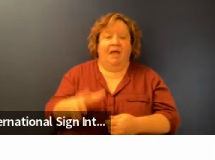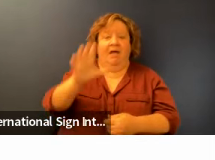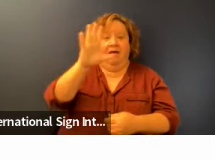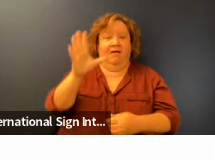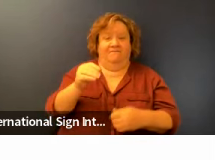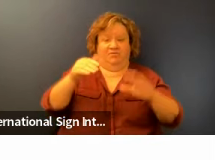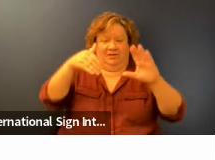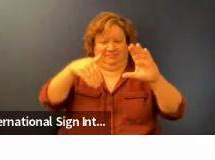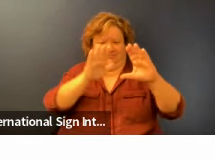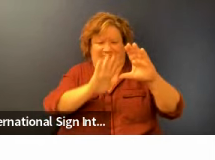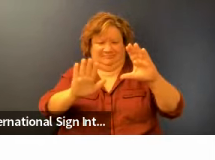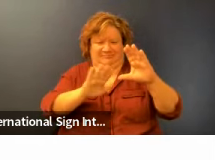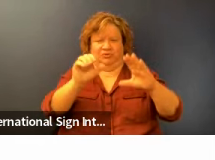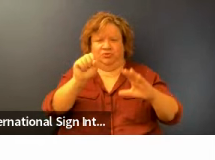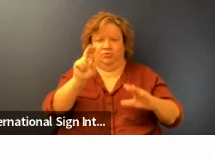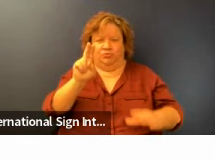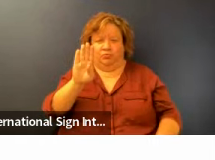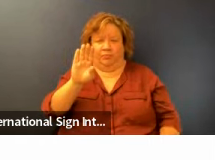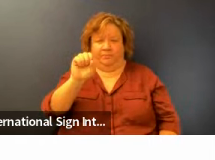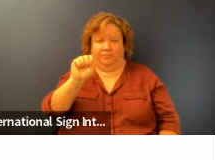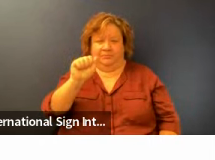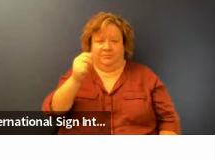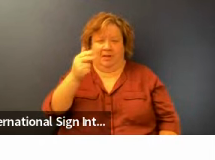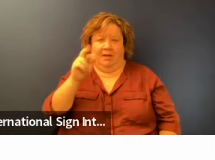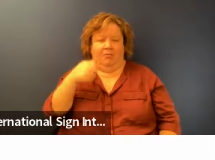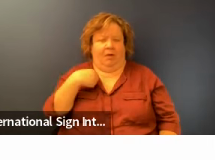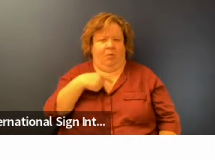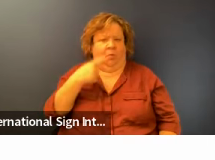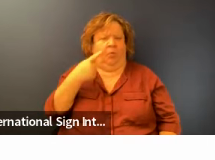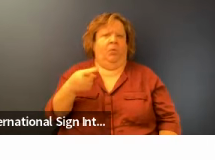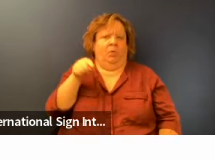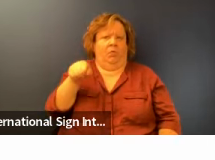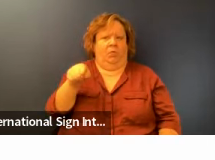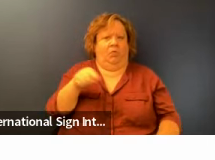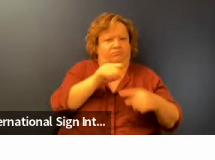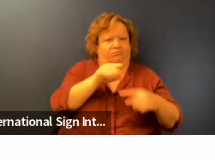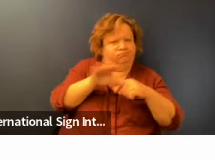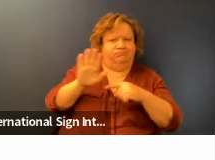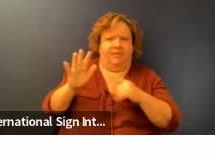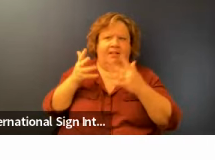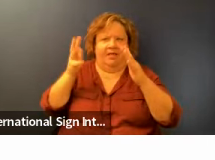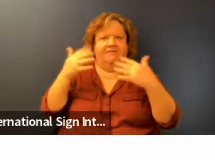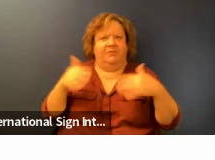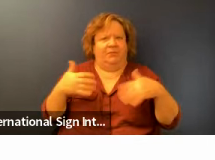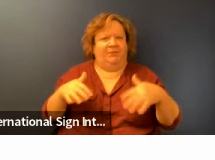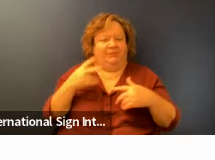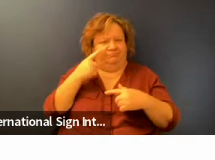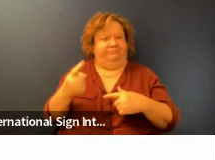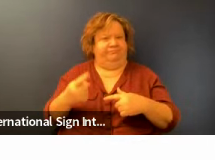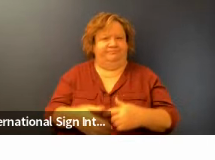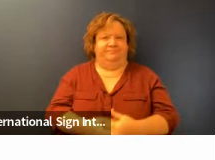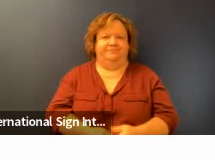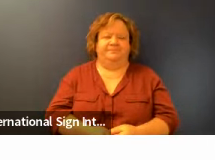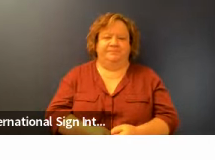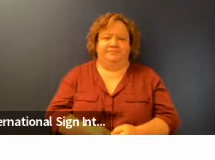For instance, we have an average of 76% age dependency rate in